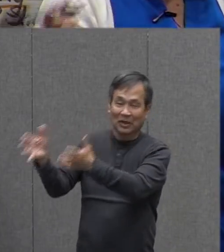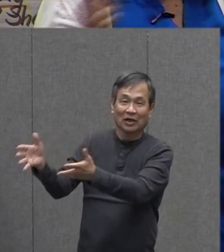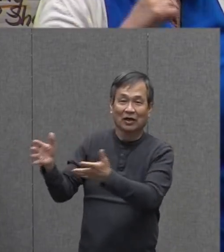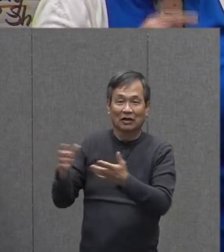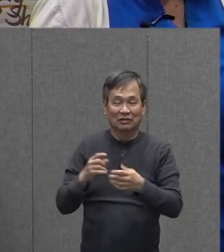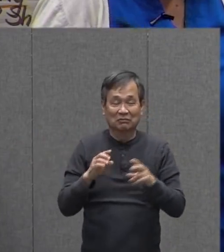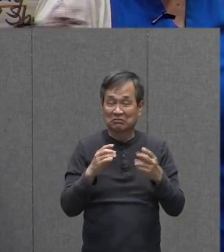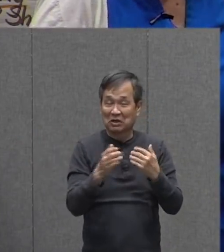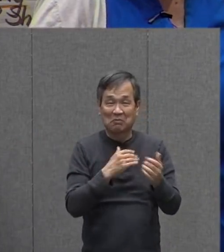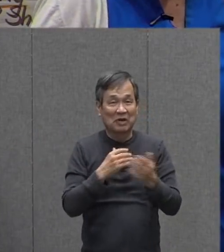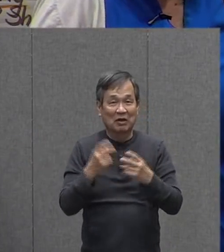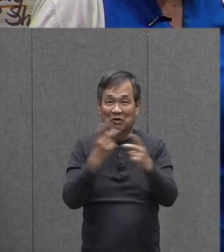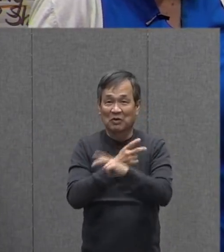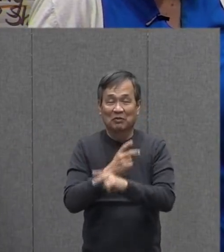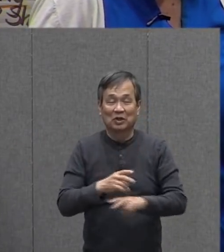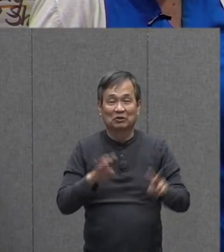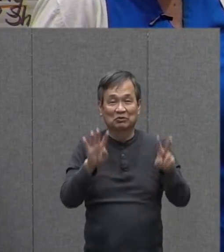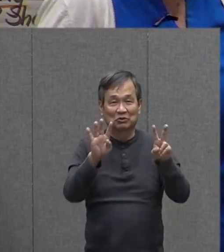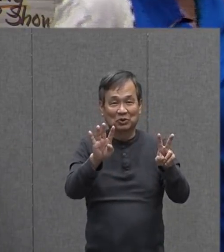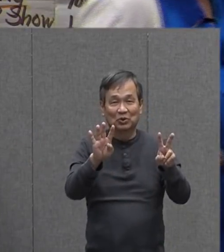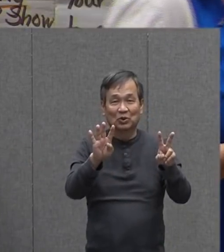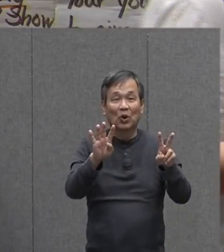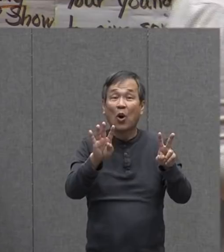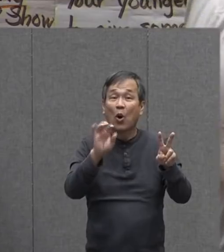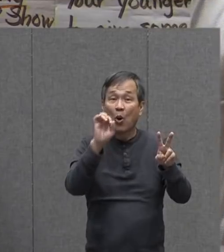is of repeated addition.